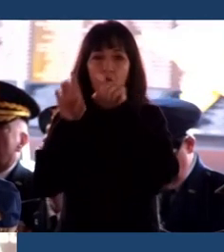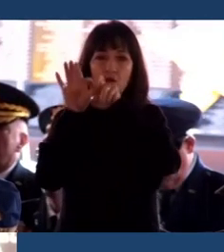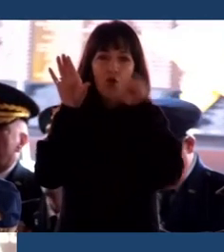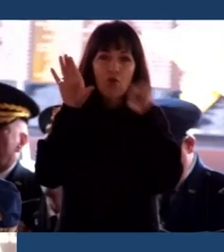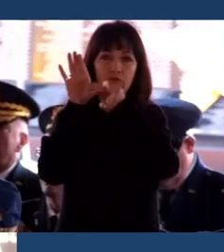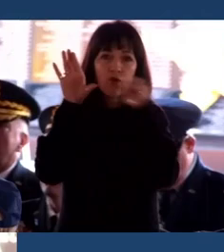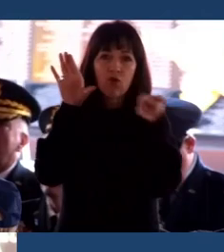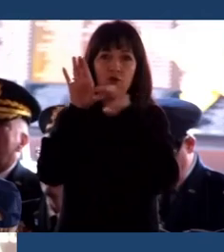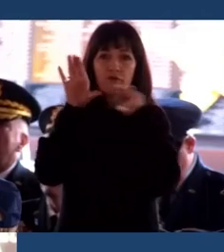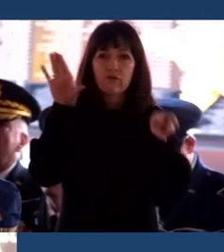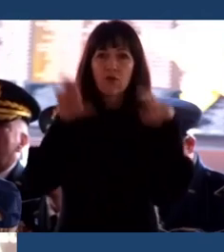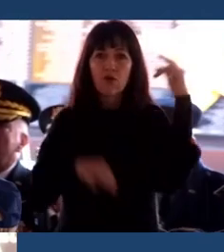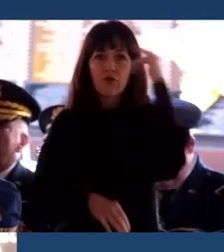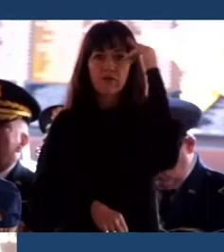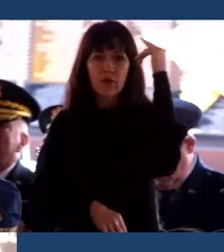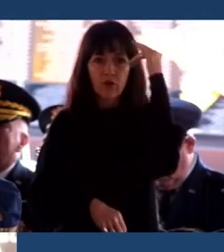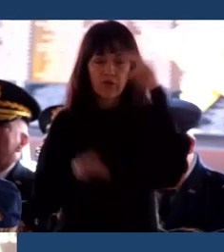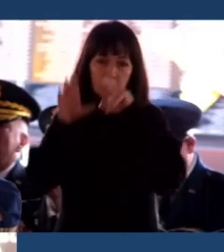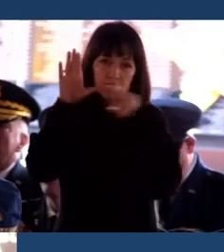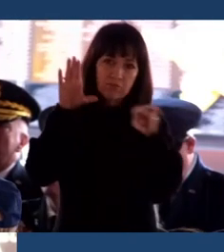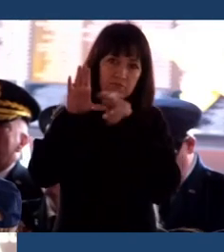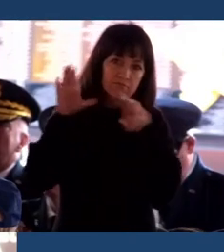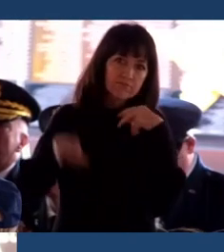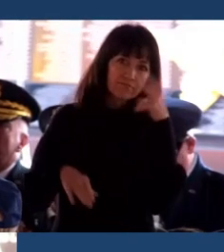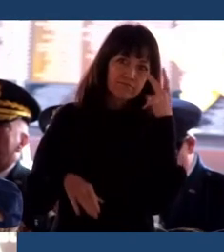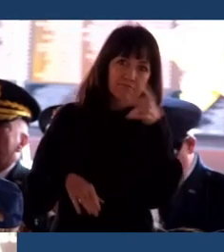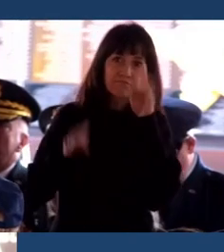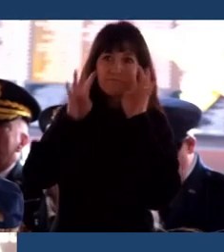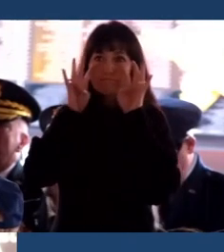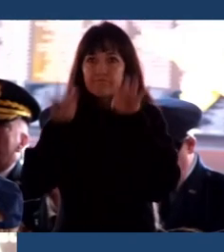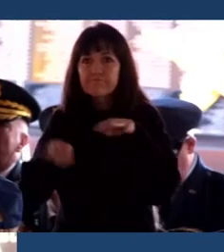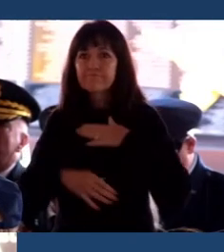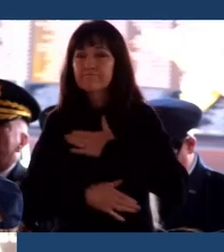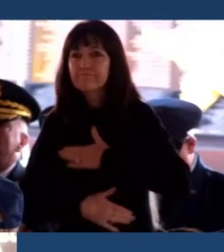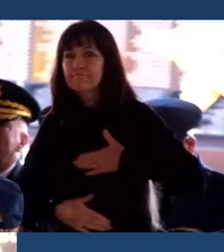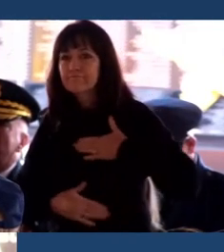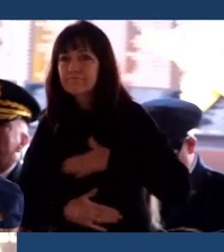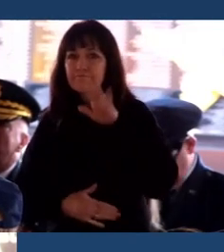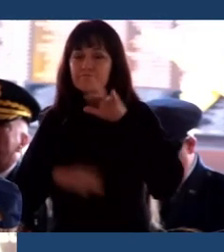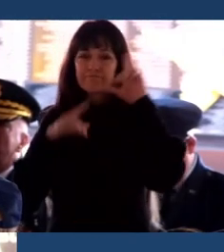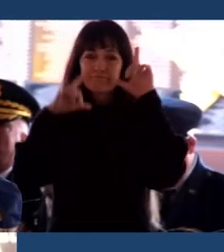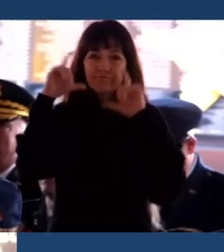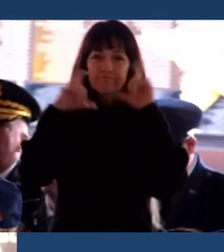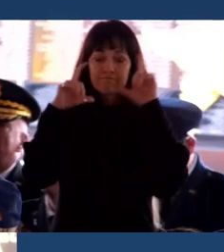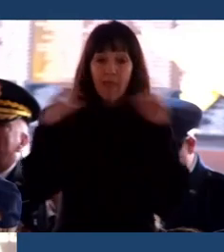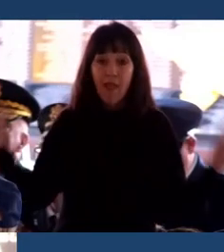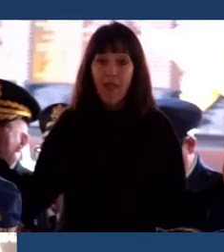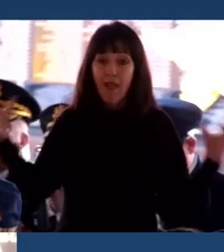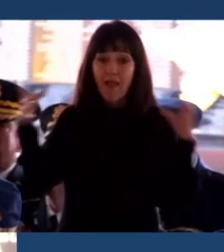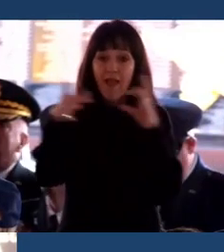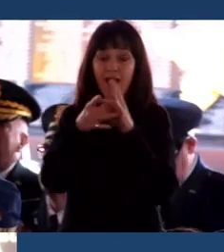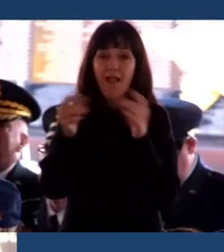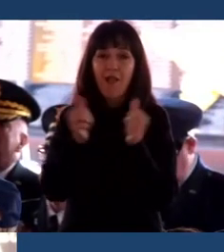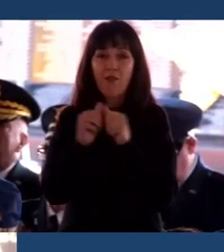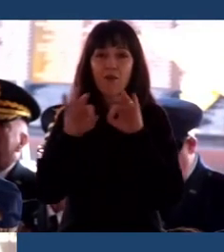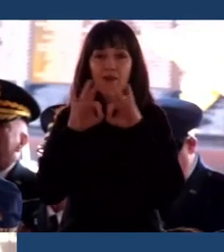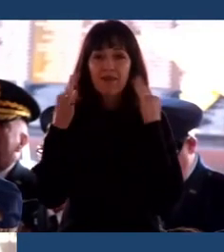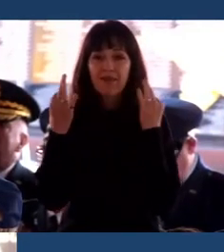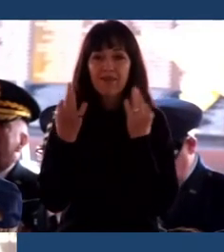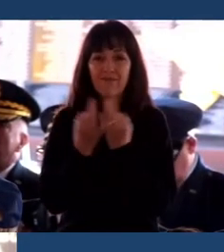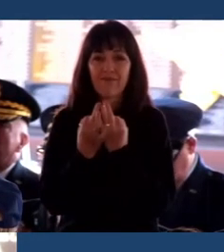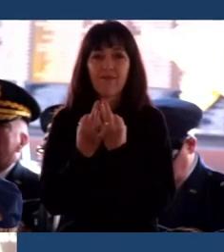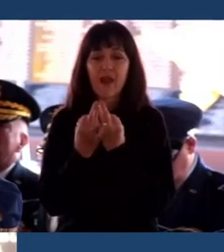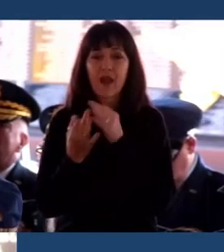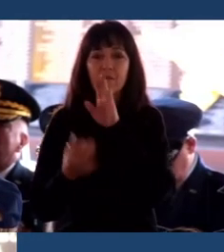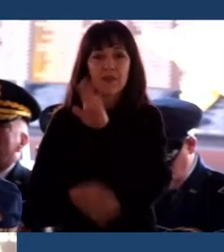can envision their expression, their joy, their tears, as they were reunited with their families. The sense of pride